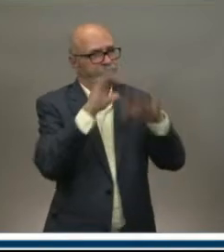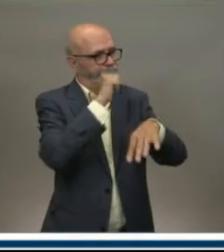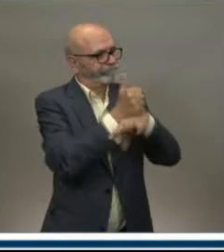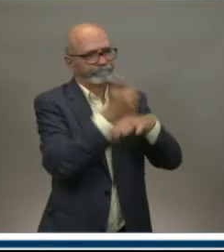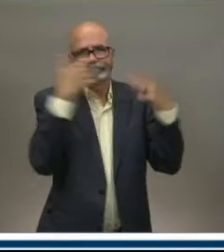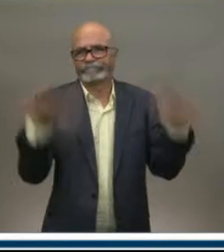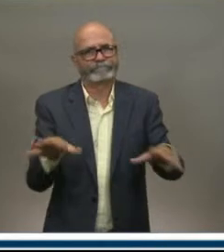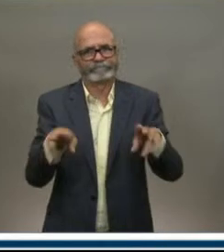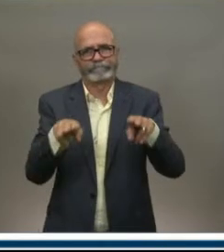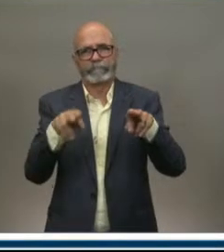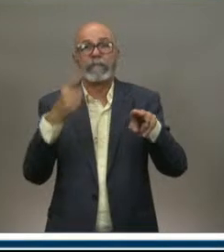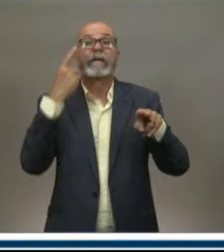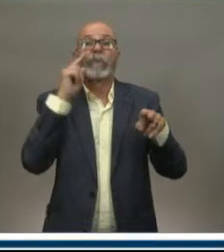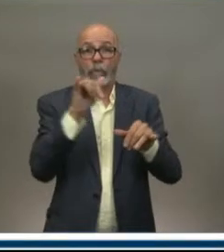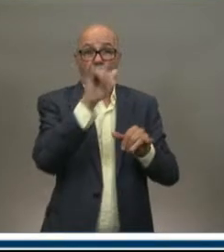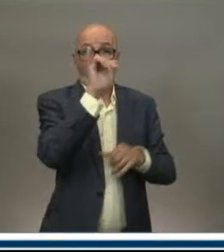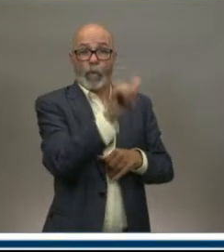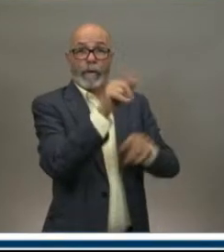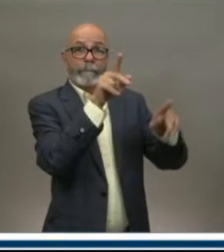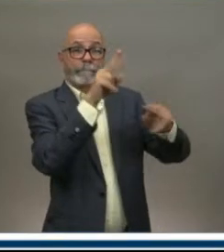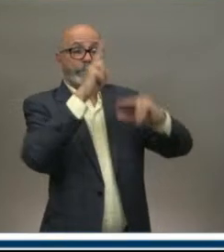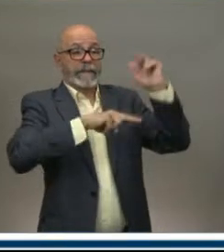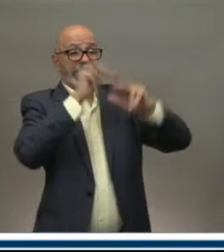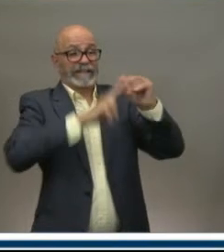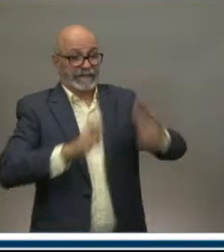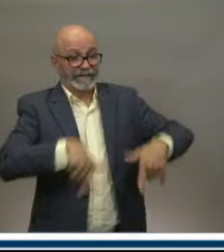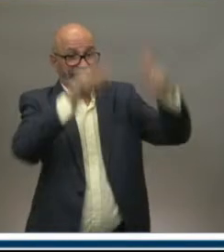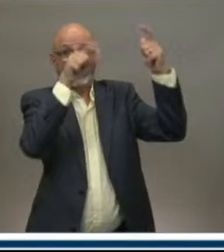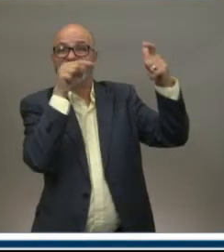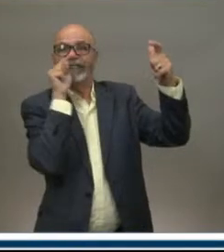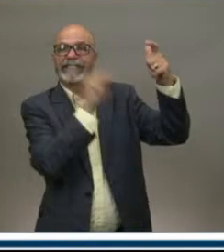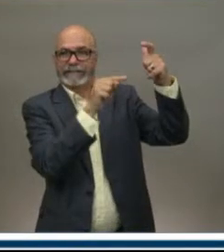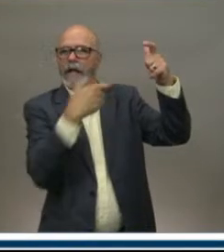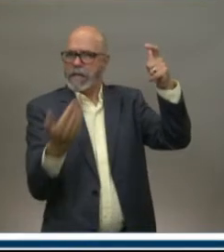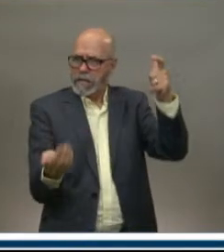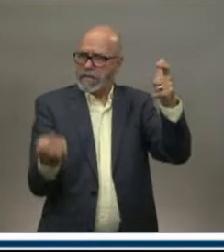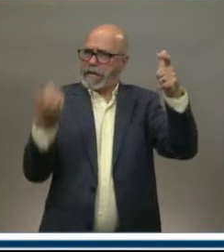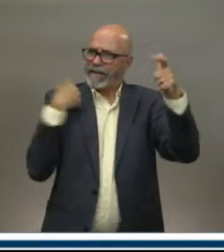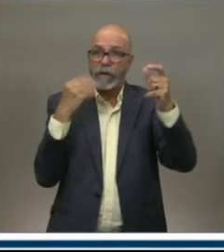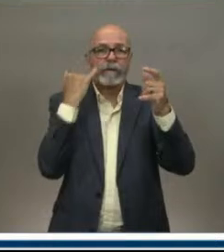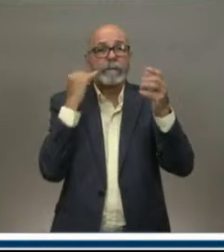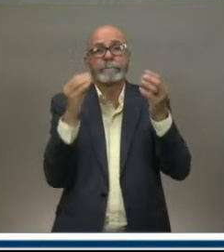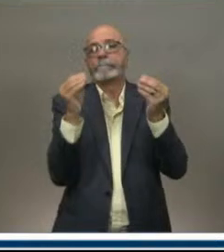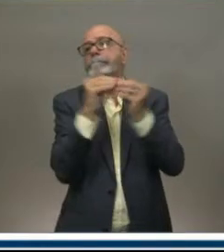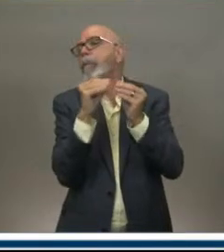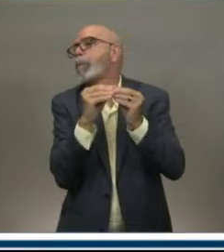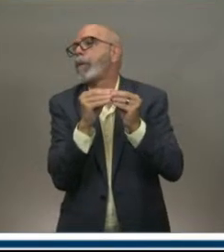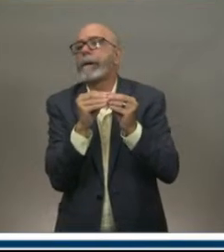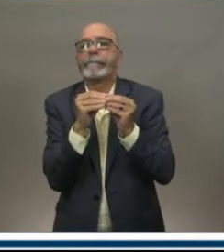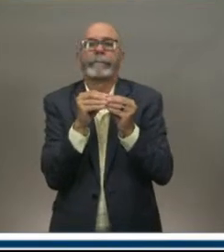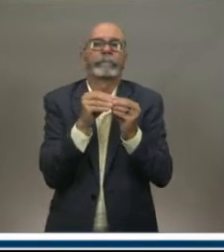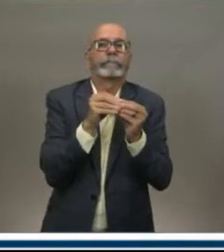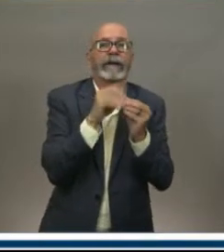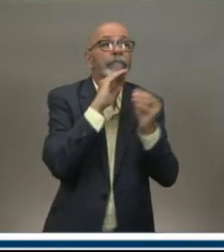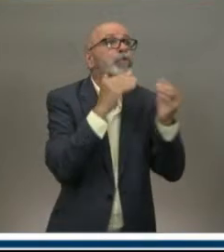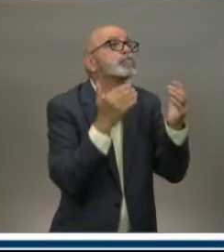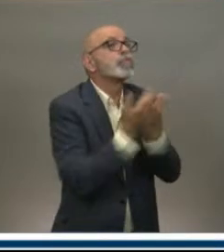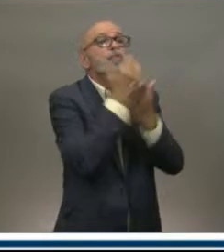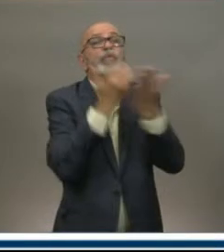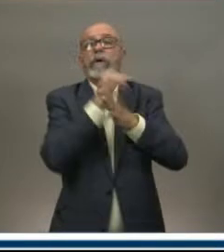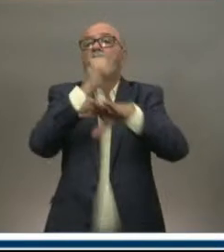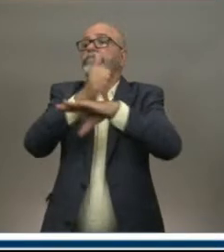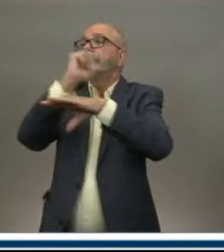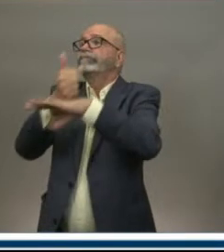our built environment to support transition with new builds and major renovations